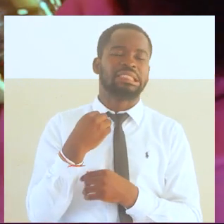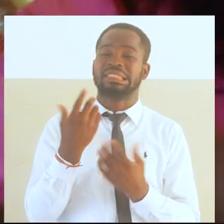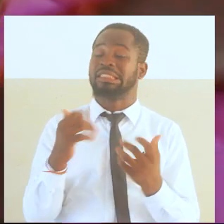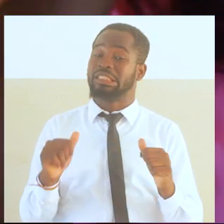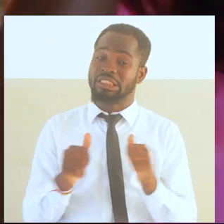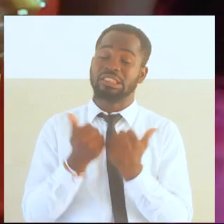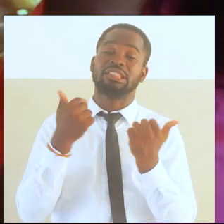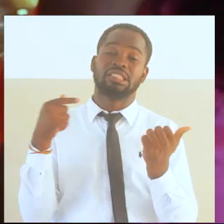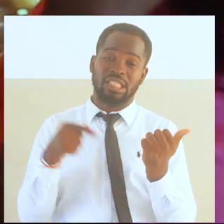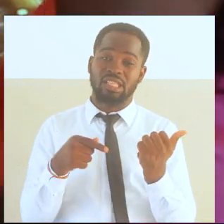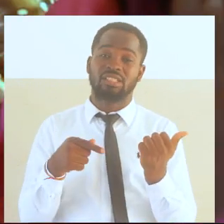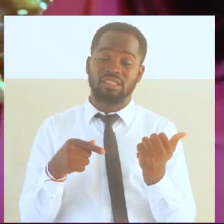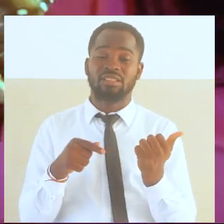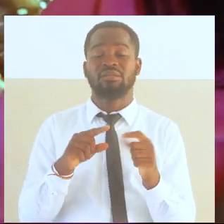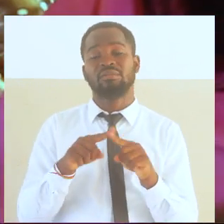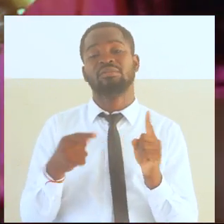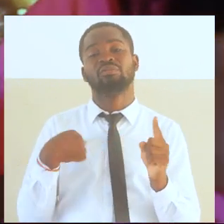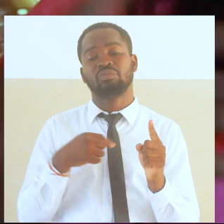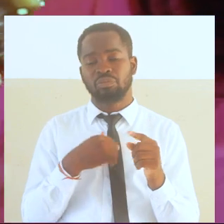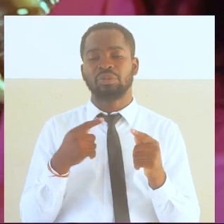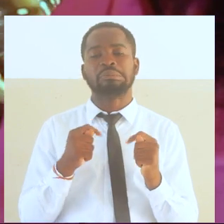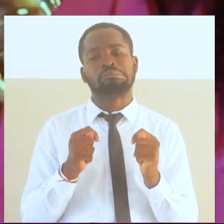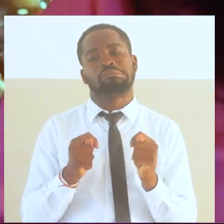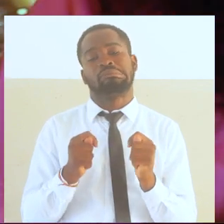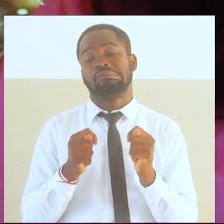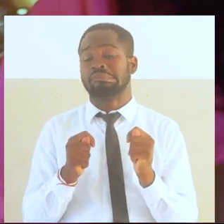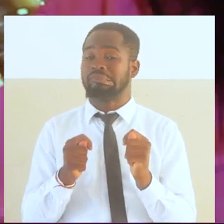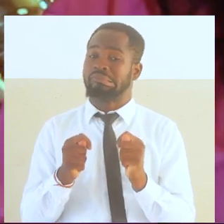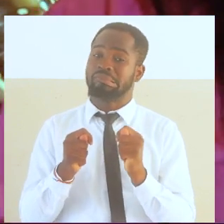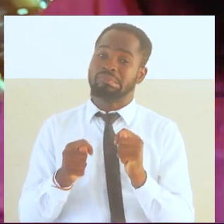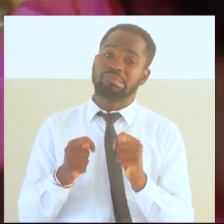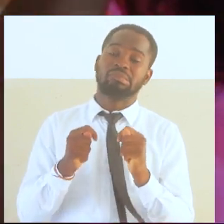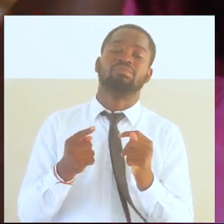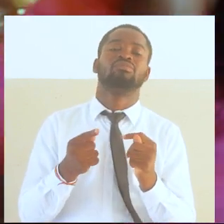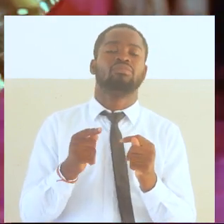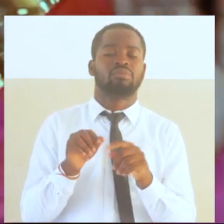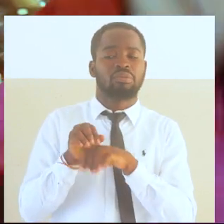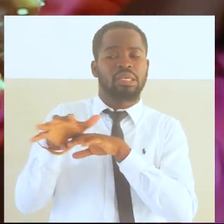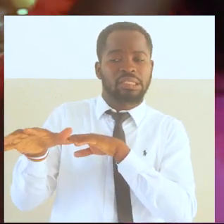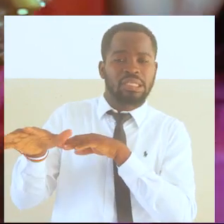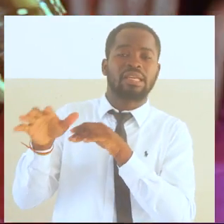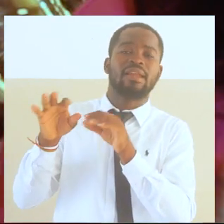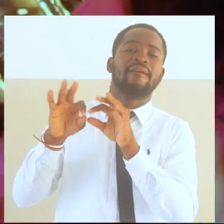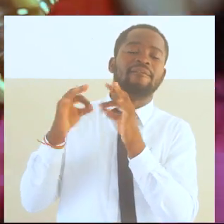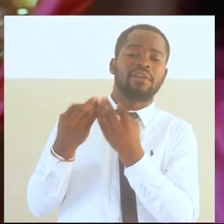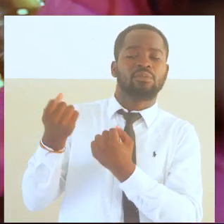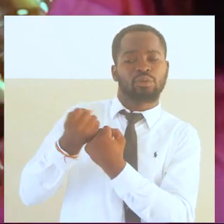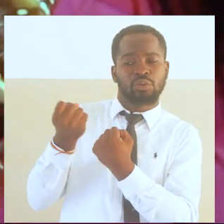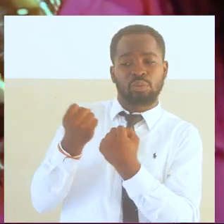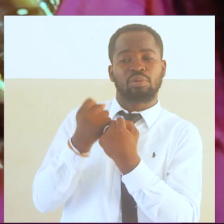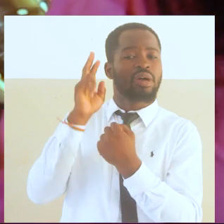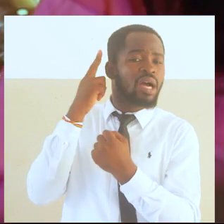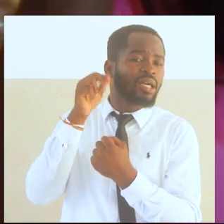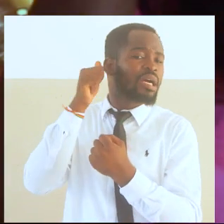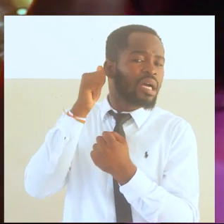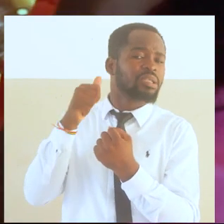up. So I feel that, probably I'm messed, and I'll be checking around. So as I'm sitting in class, my mind is not there. I'm thinking about